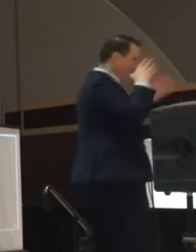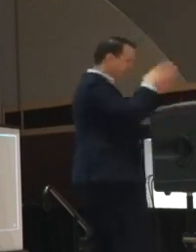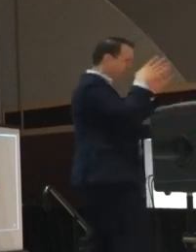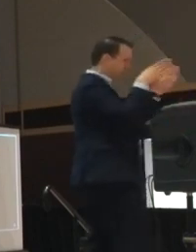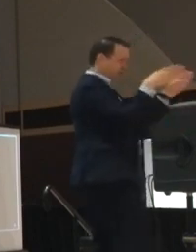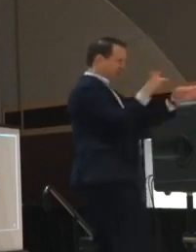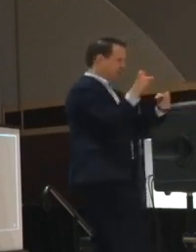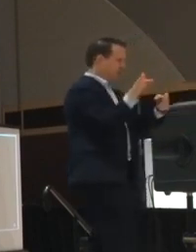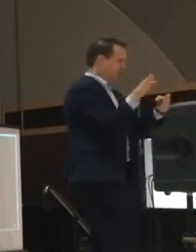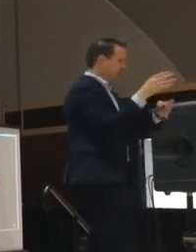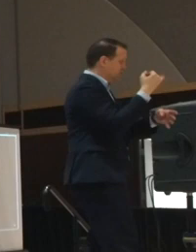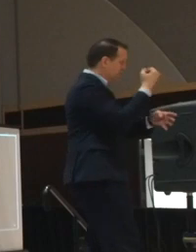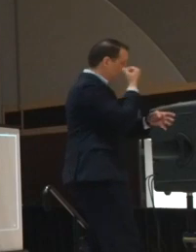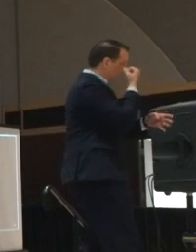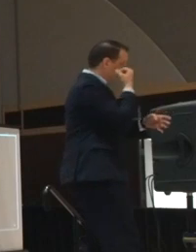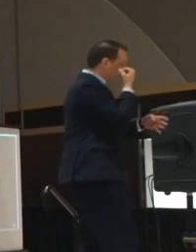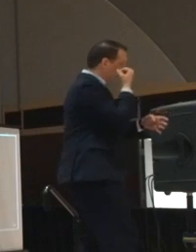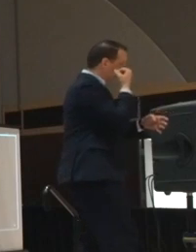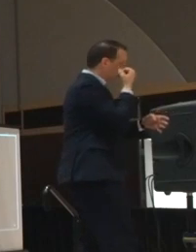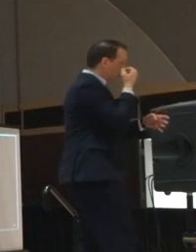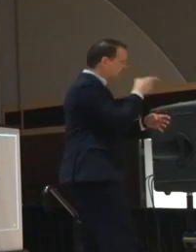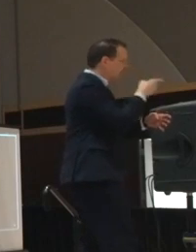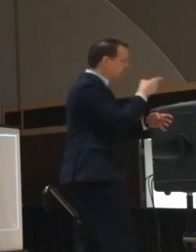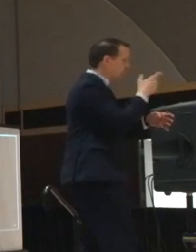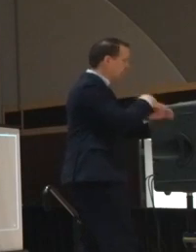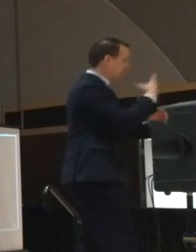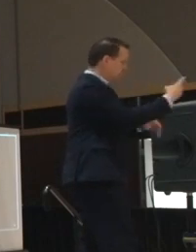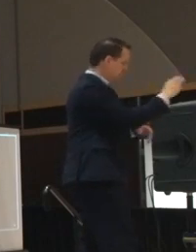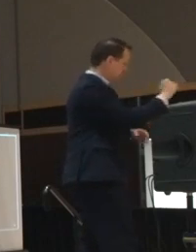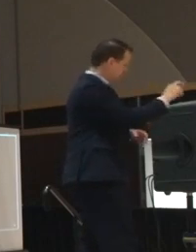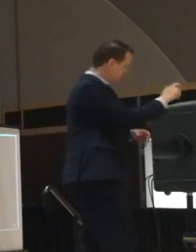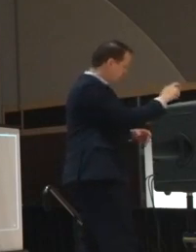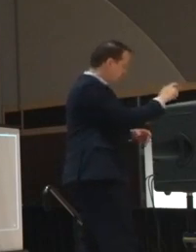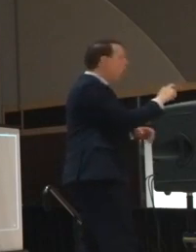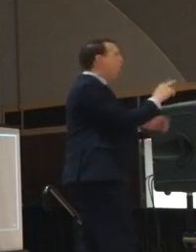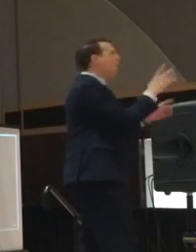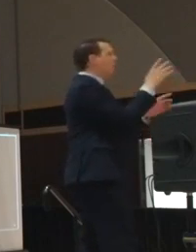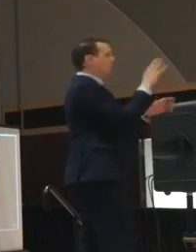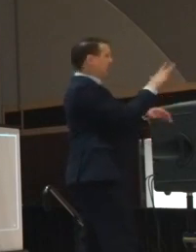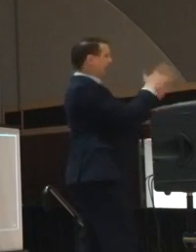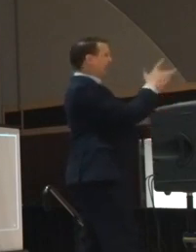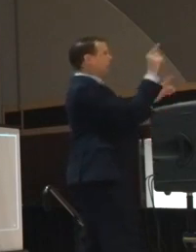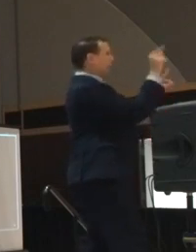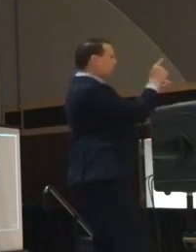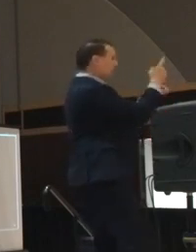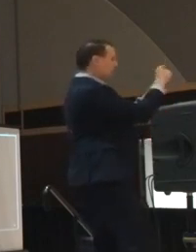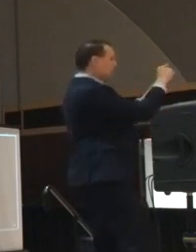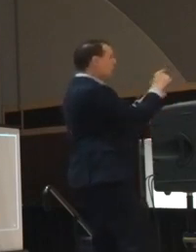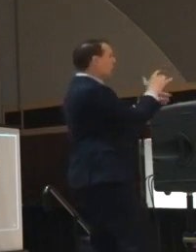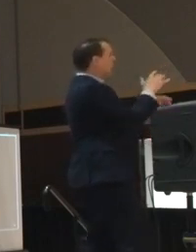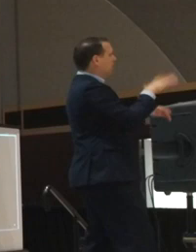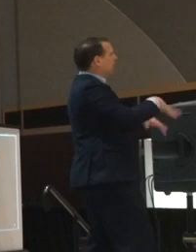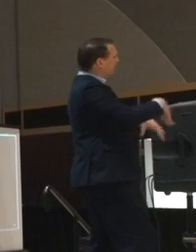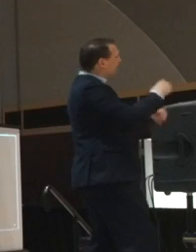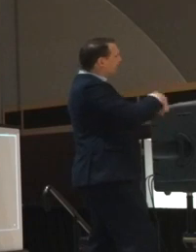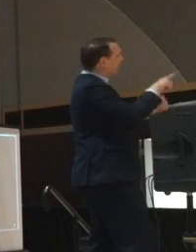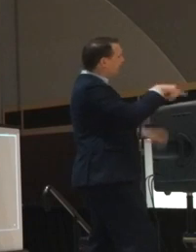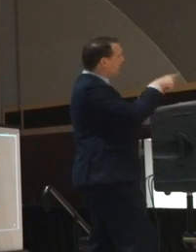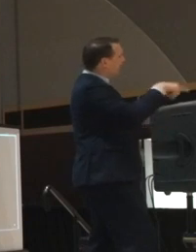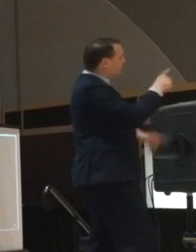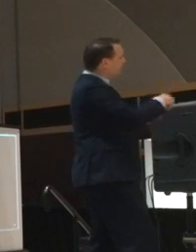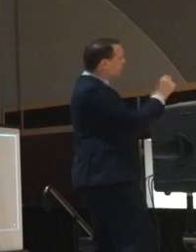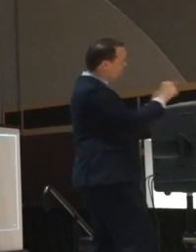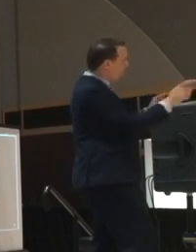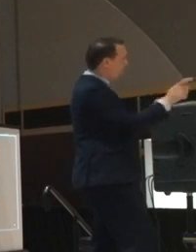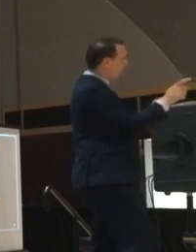attention. If your phone on one bar, it takes time for that website to load. You're working with little kids, you've got to give them